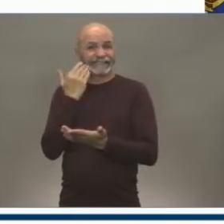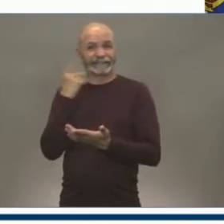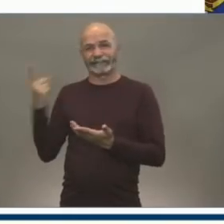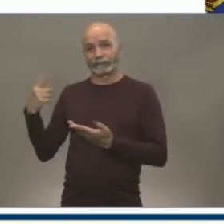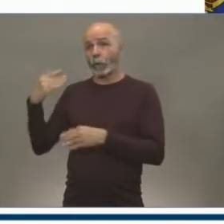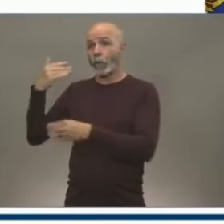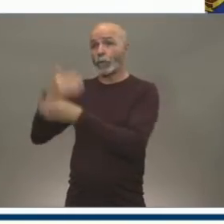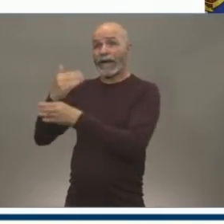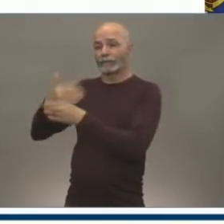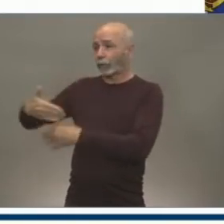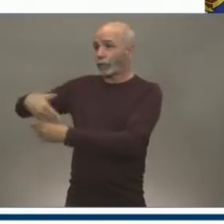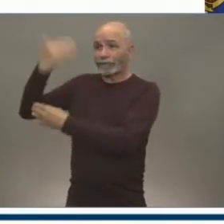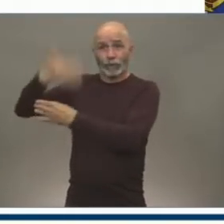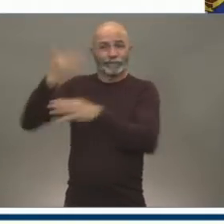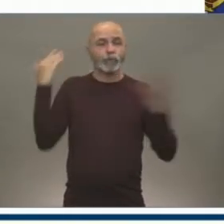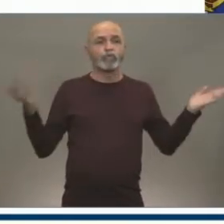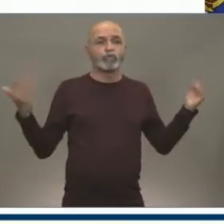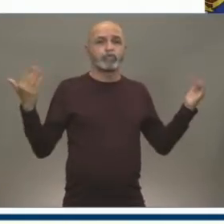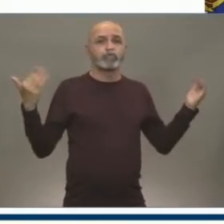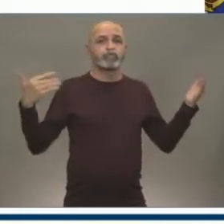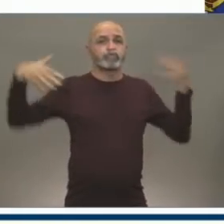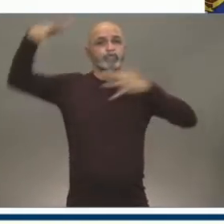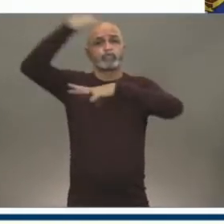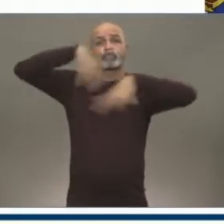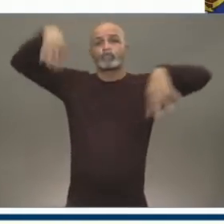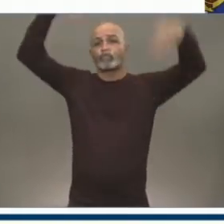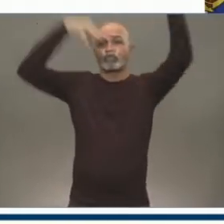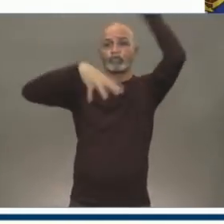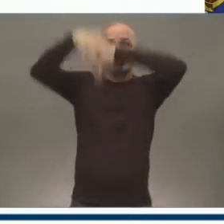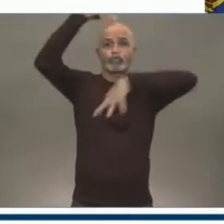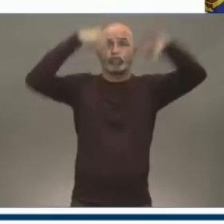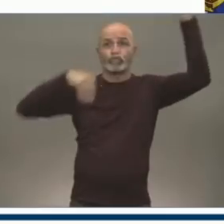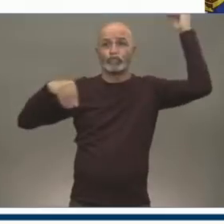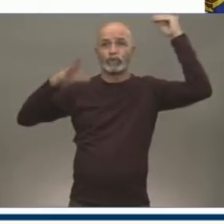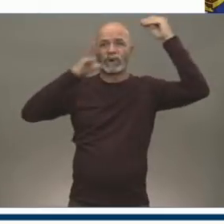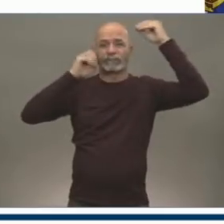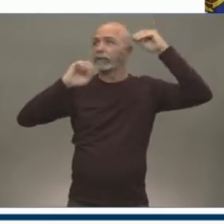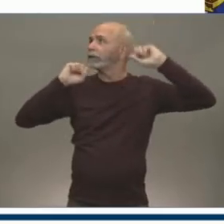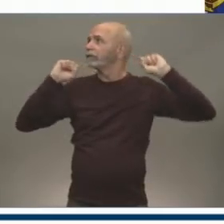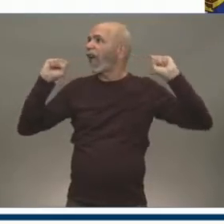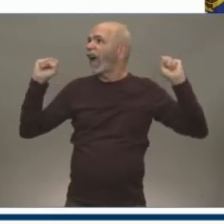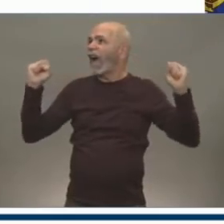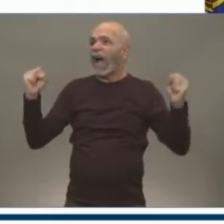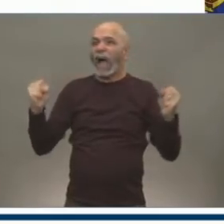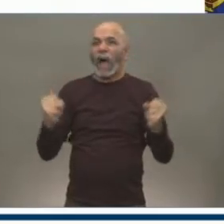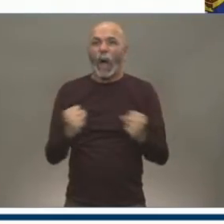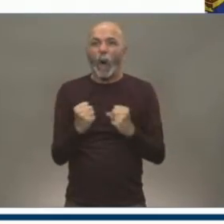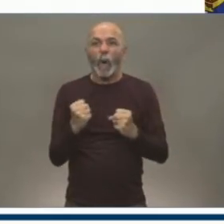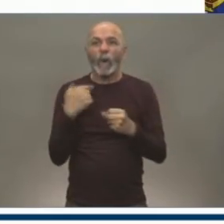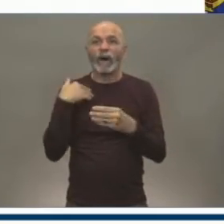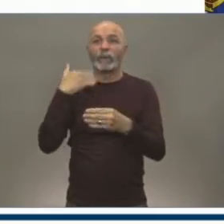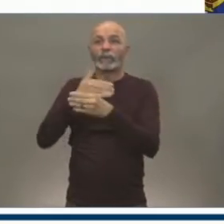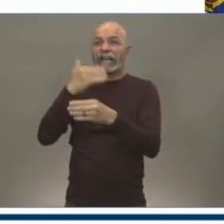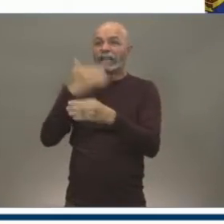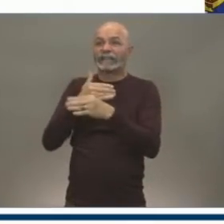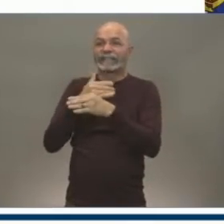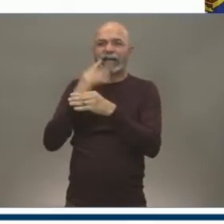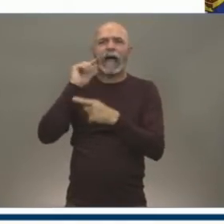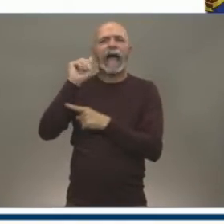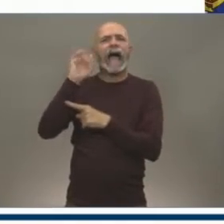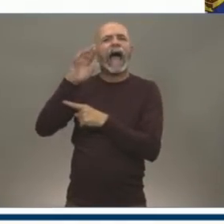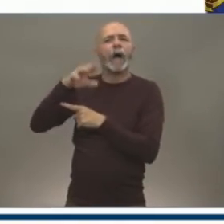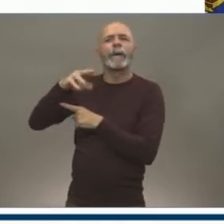that's great, but it is going to get a lot colder. In Quebec, I know they're using air purifiers and they're installing